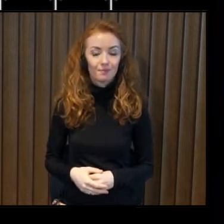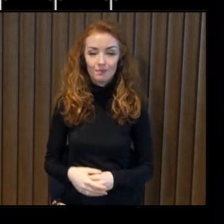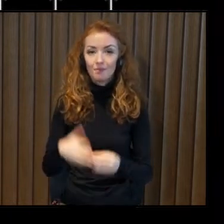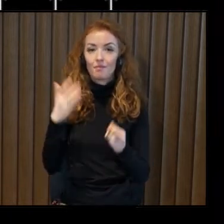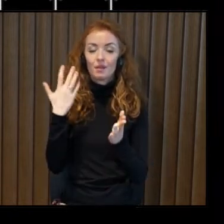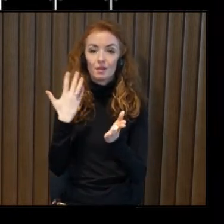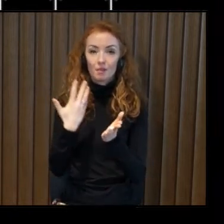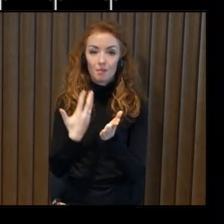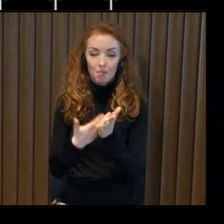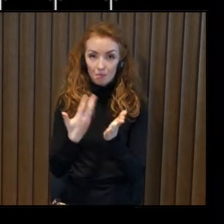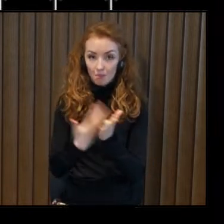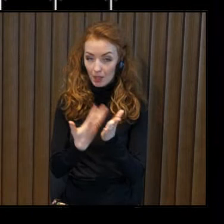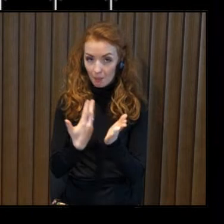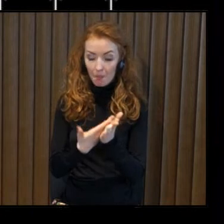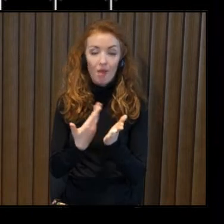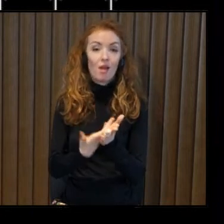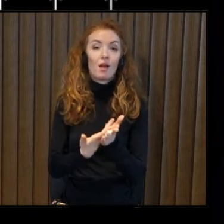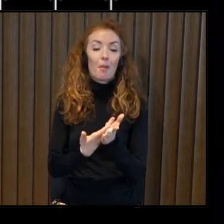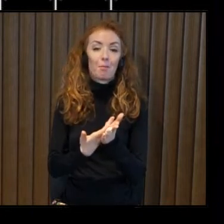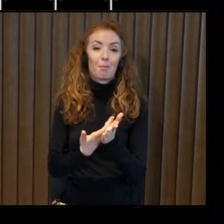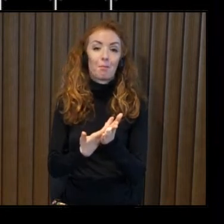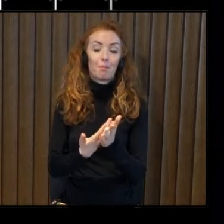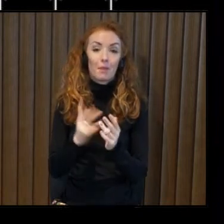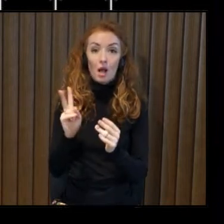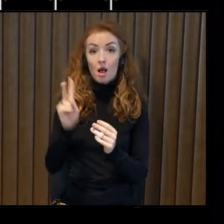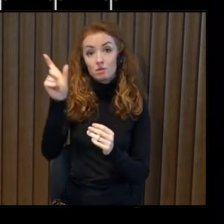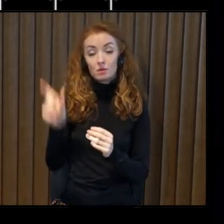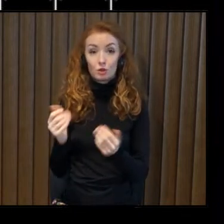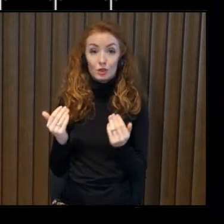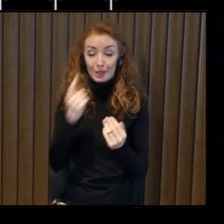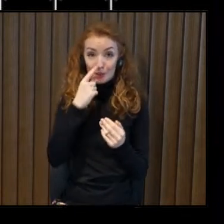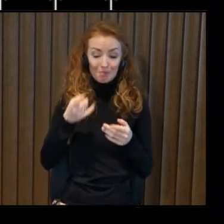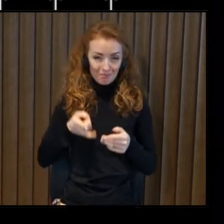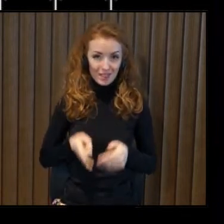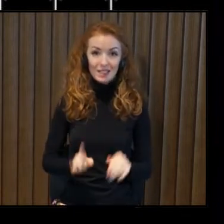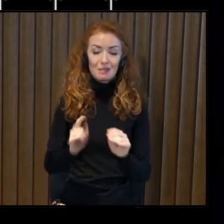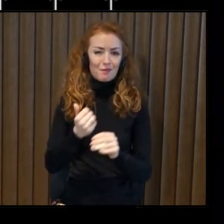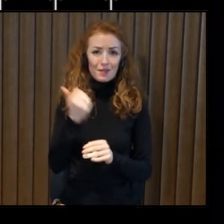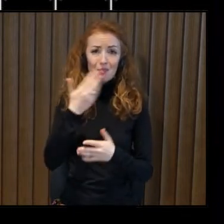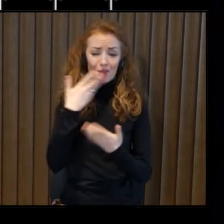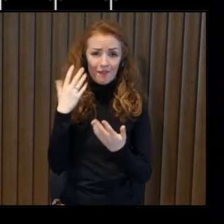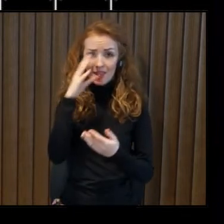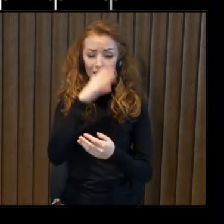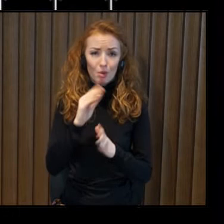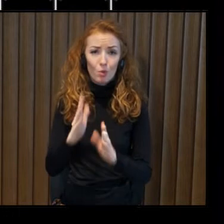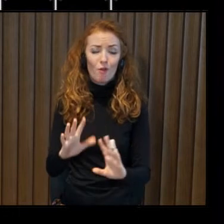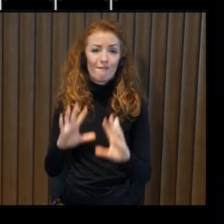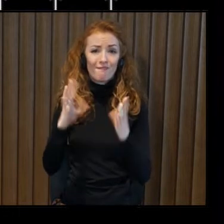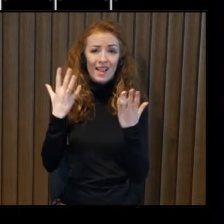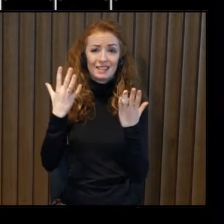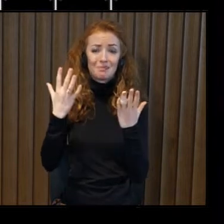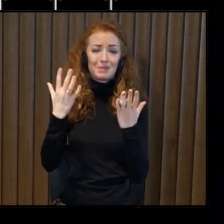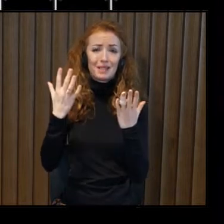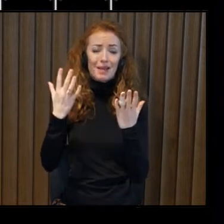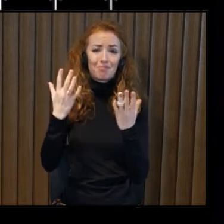in their life, not because of what they can do, their capacity is to do, but because of the way we've designed the world around